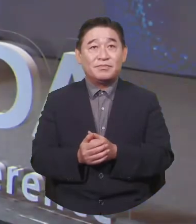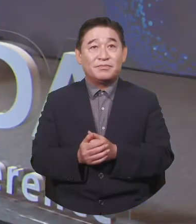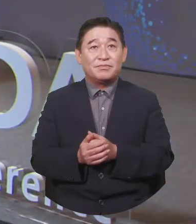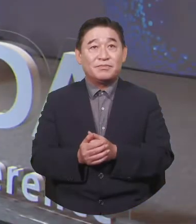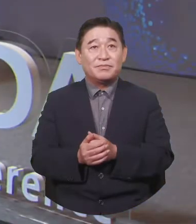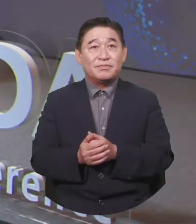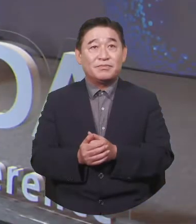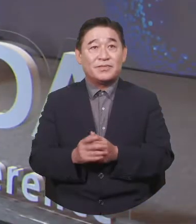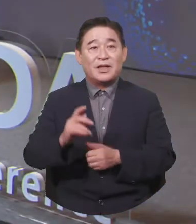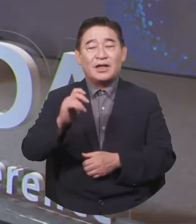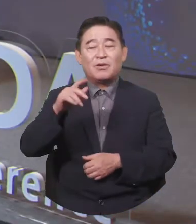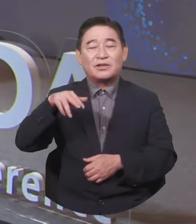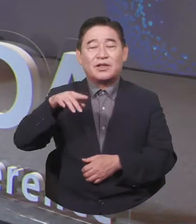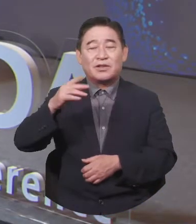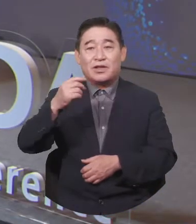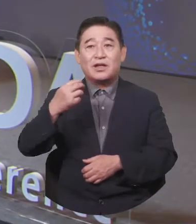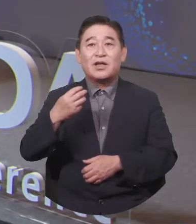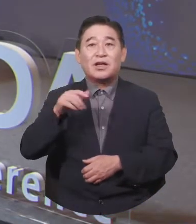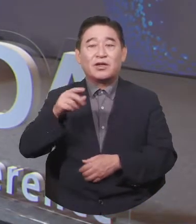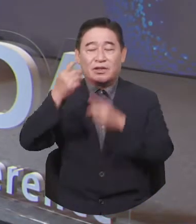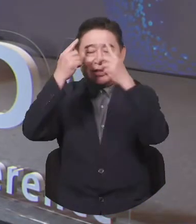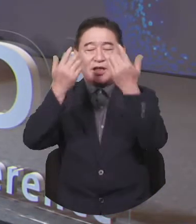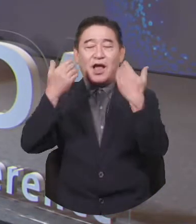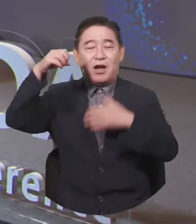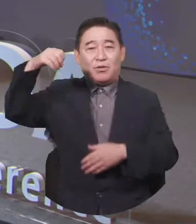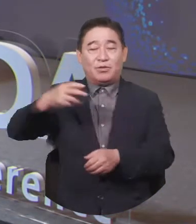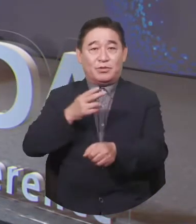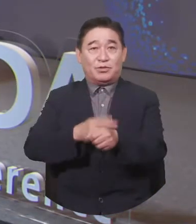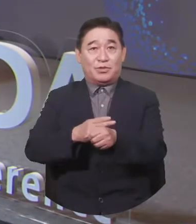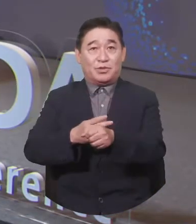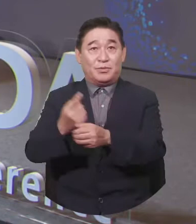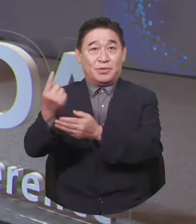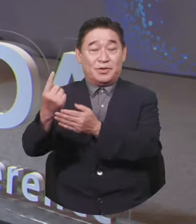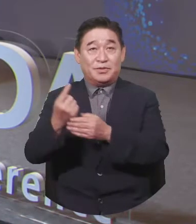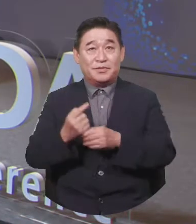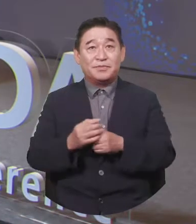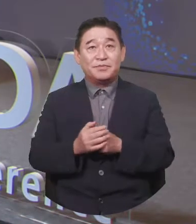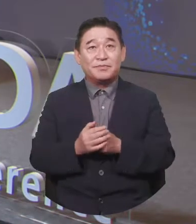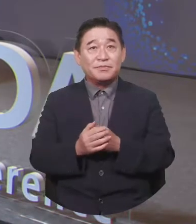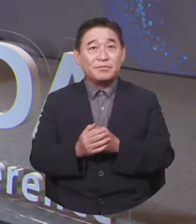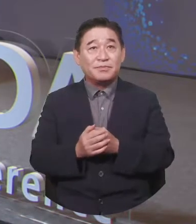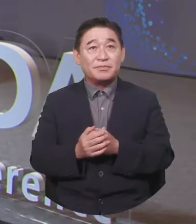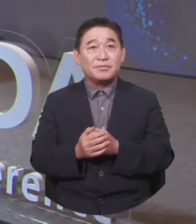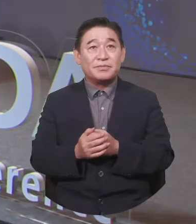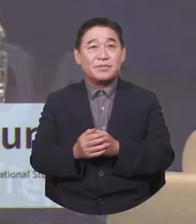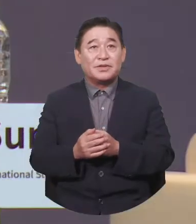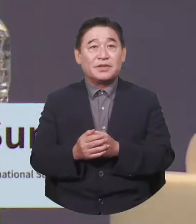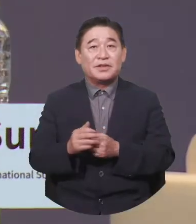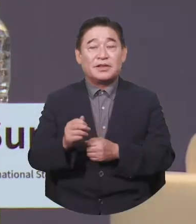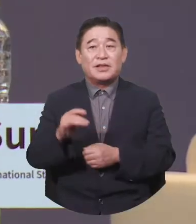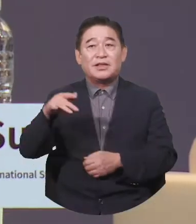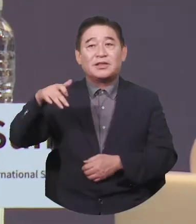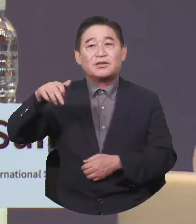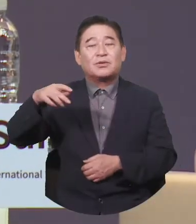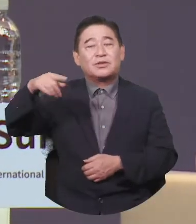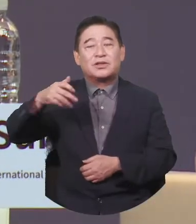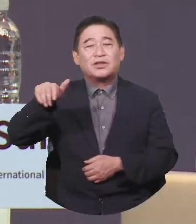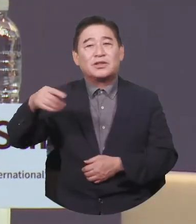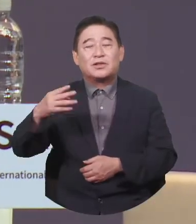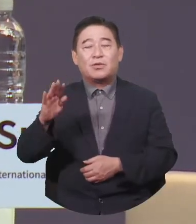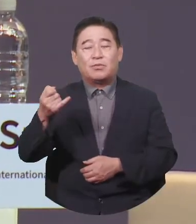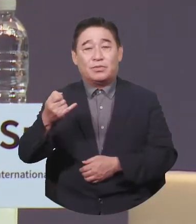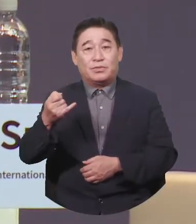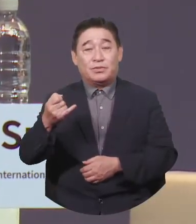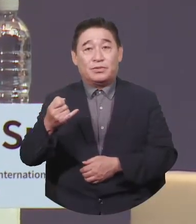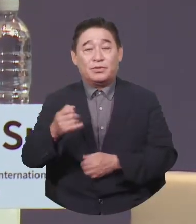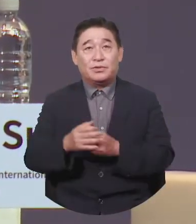from Kyunghee University, Mr. Heath Cosgrove from USAID, Dr. Stefan Klingebiel